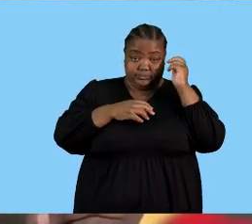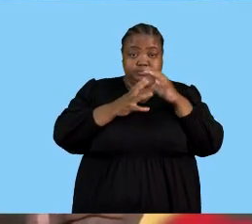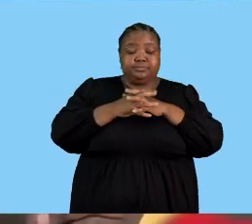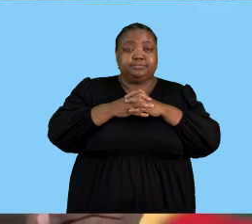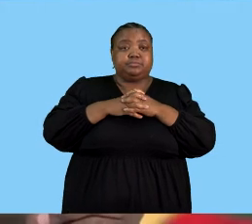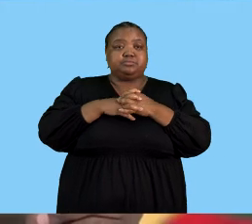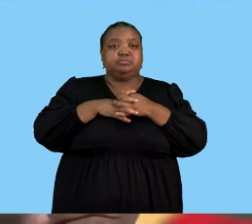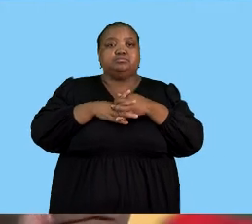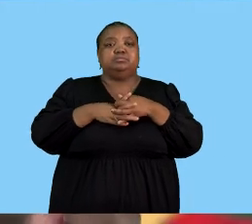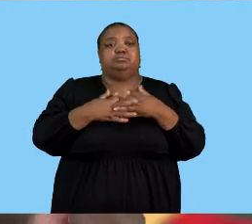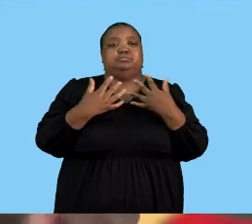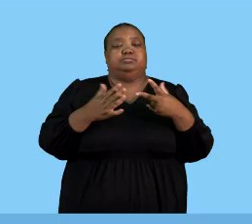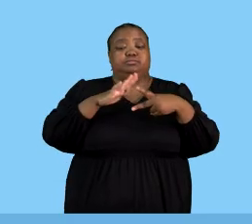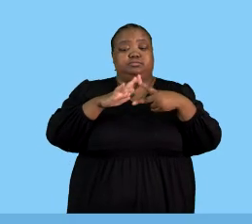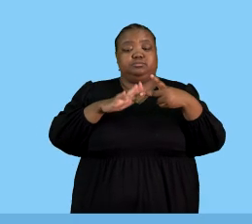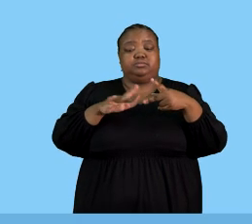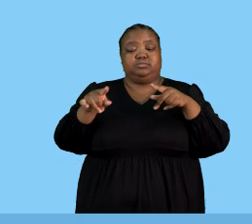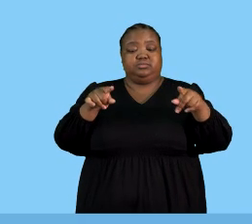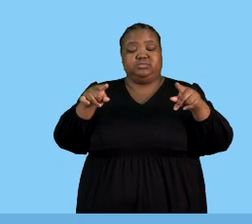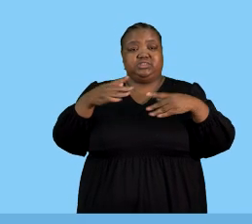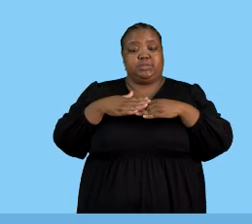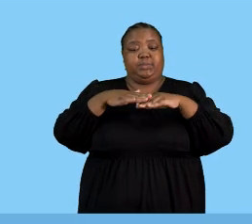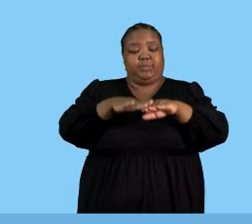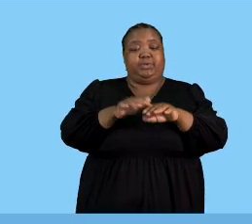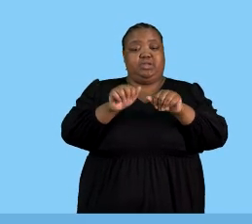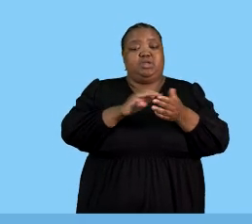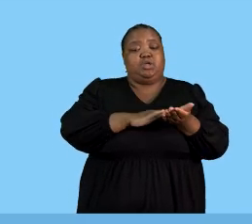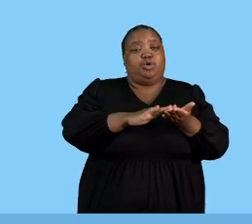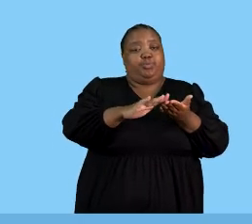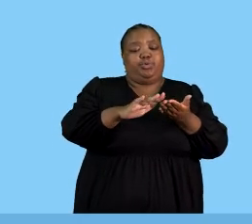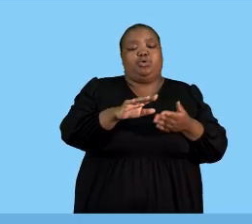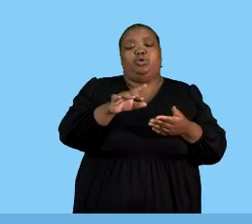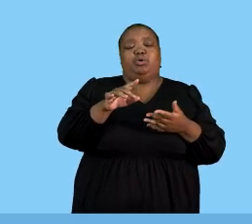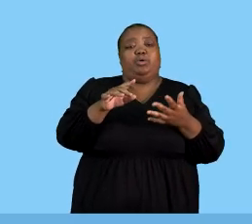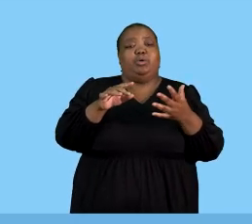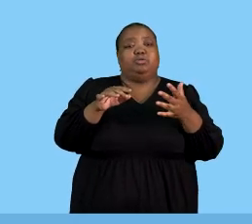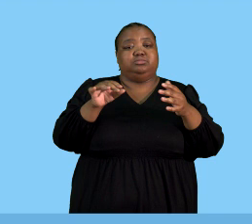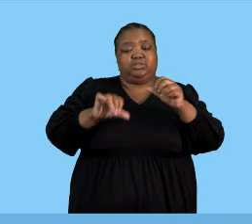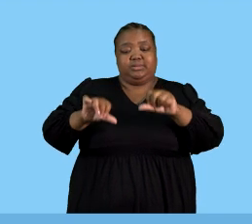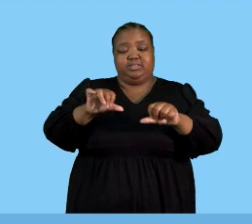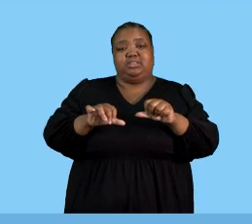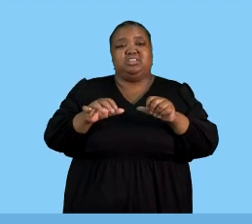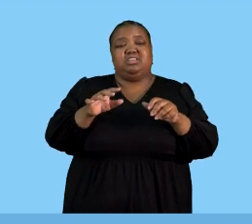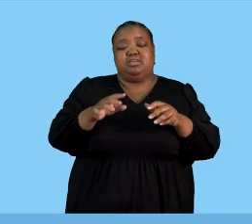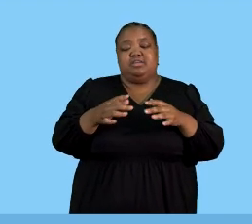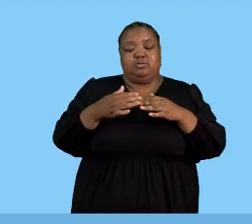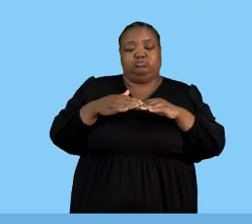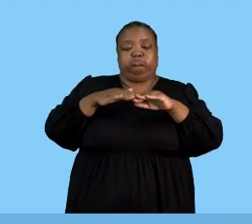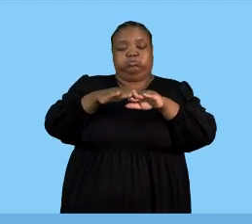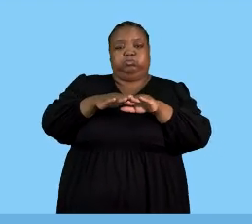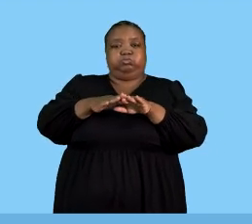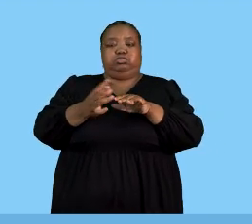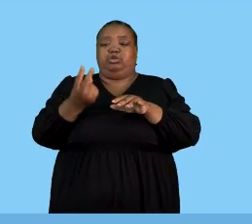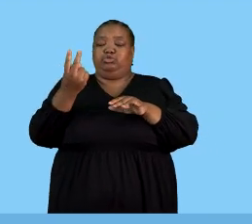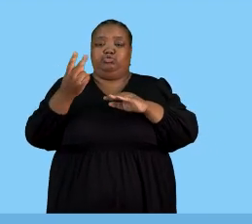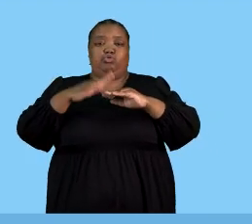We are going to have that compounds are formed when pure substances are composed of multiple atoms, which are 2 or more.